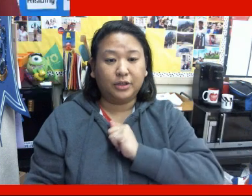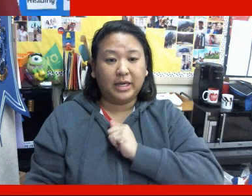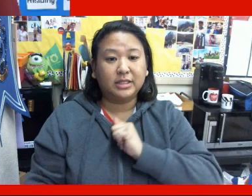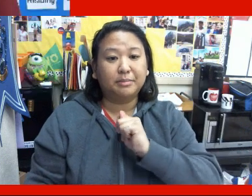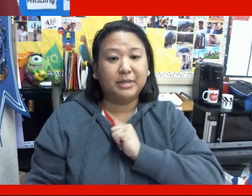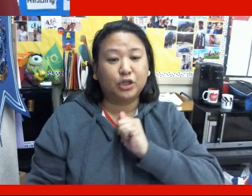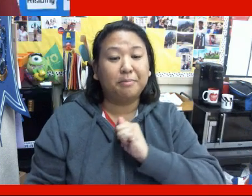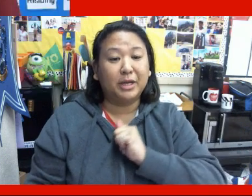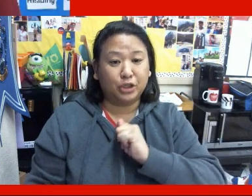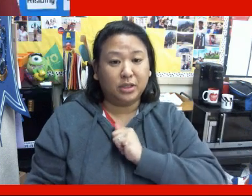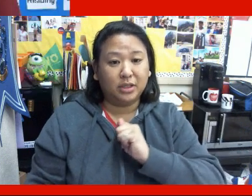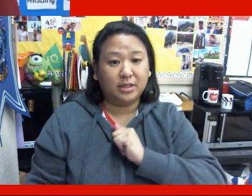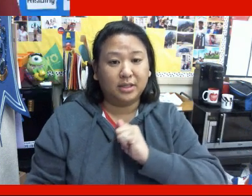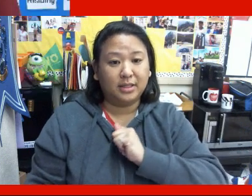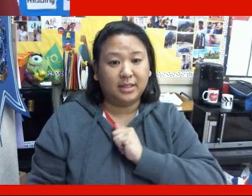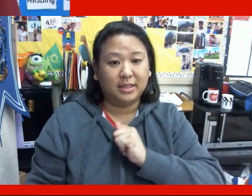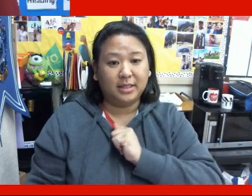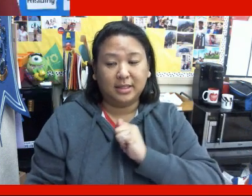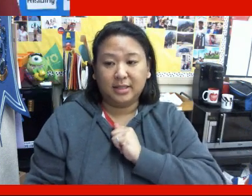T on your chest, Mr. Mitchell.